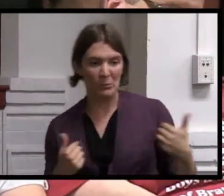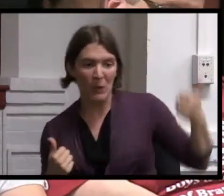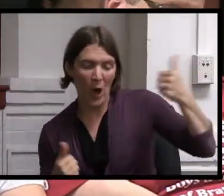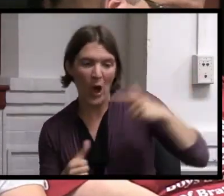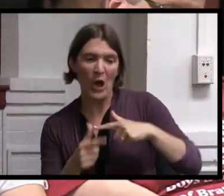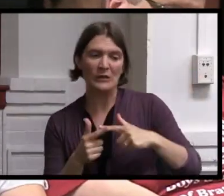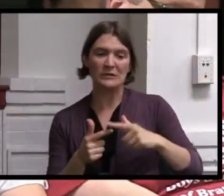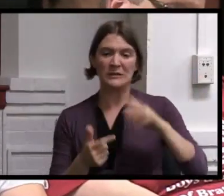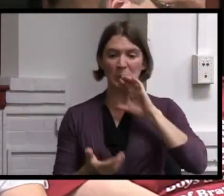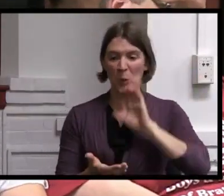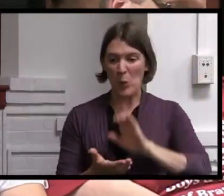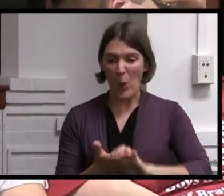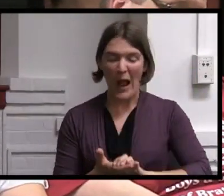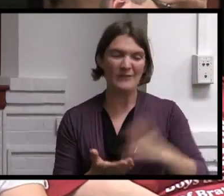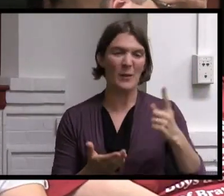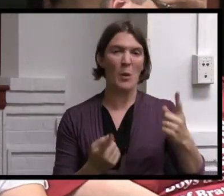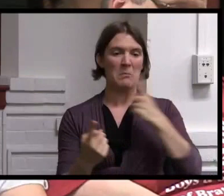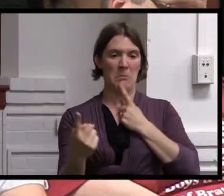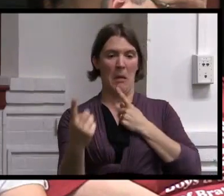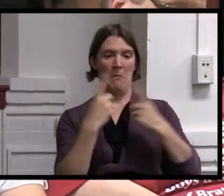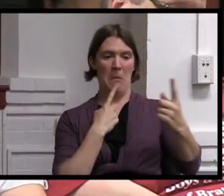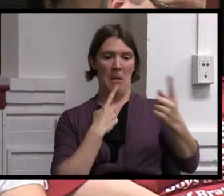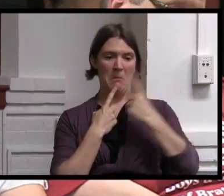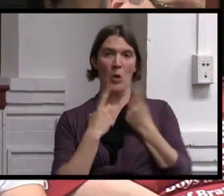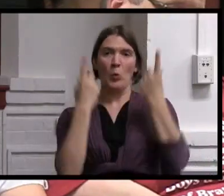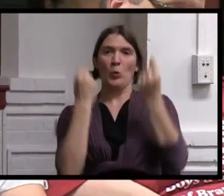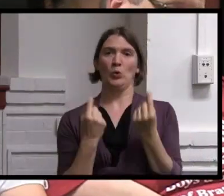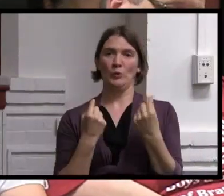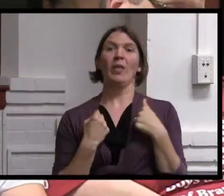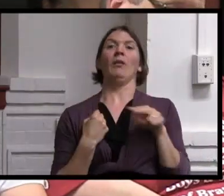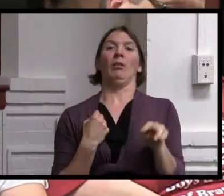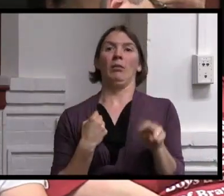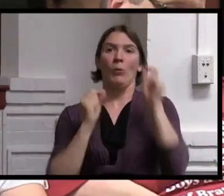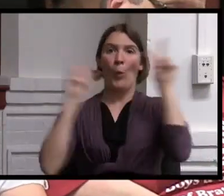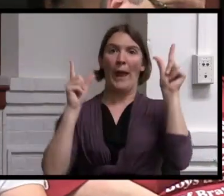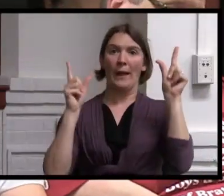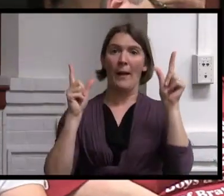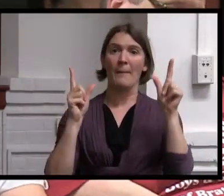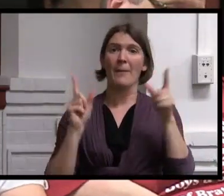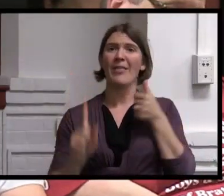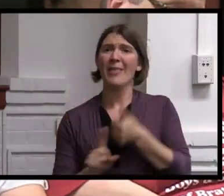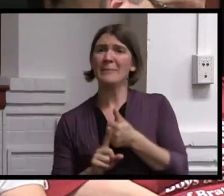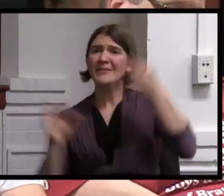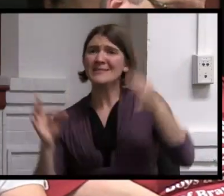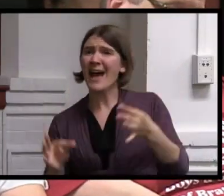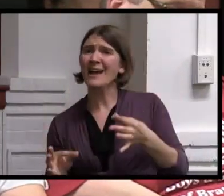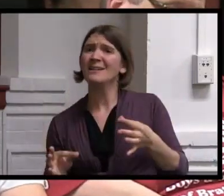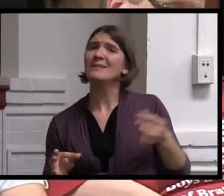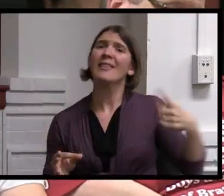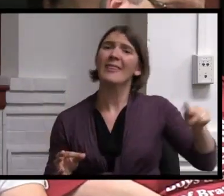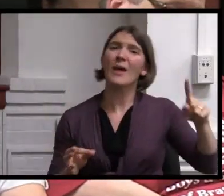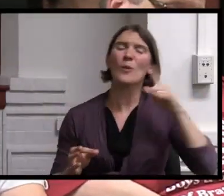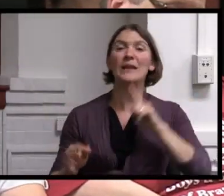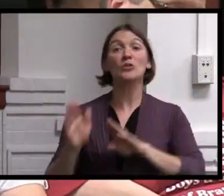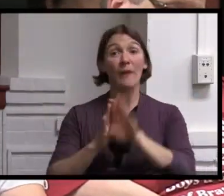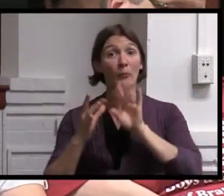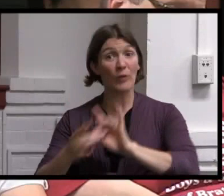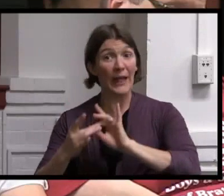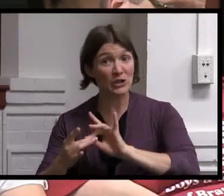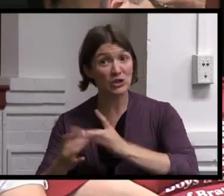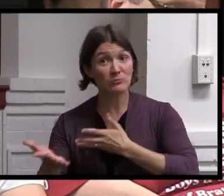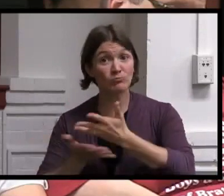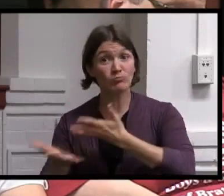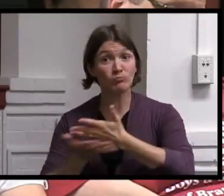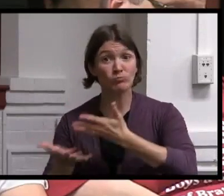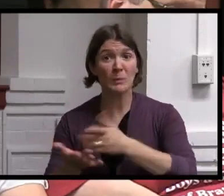somebody who says, I think it's time. And so we need to form a relationship with people to find out what's going on. It may not be